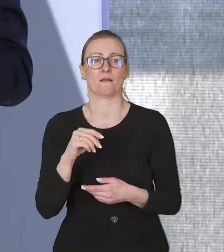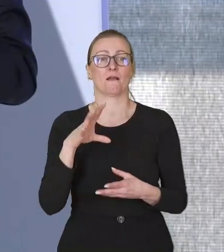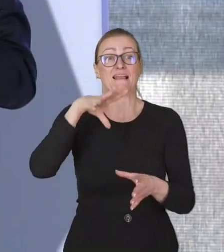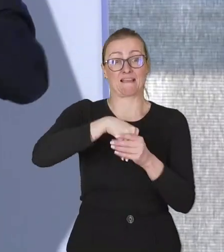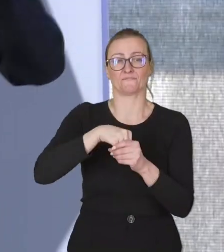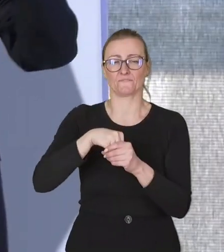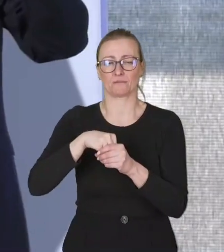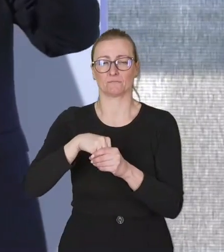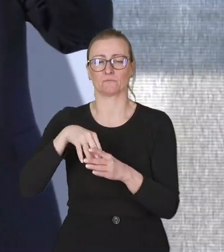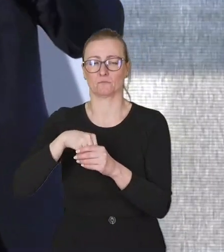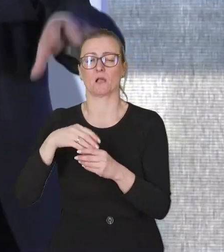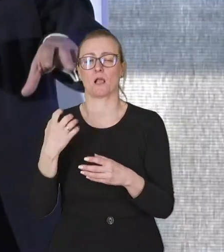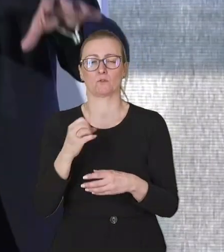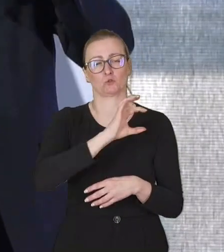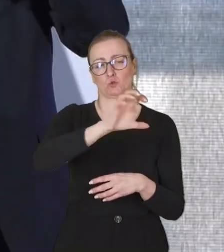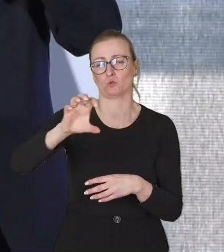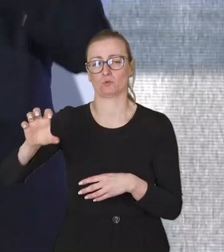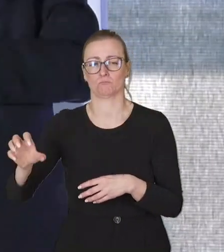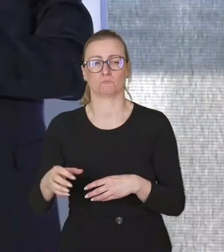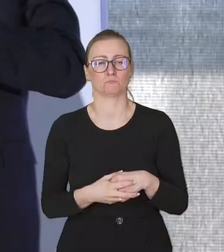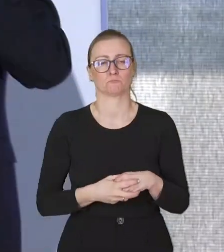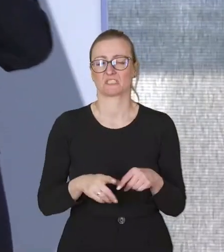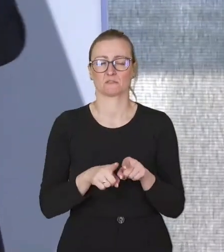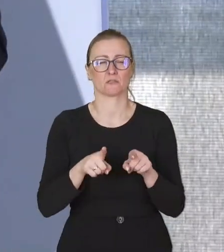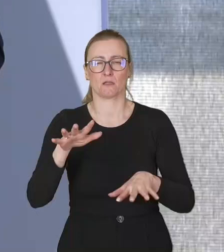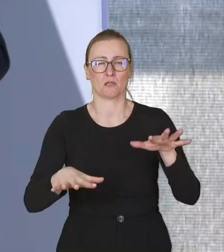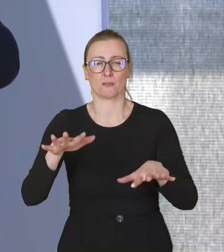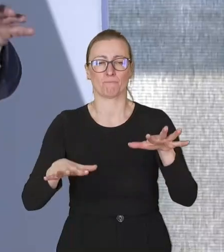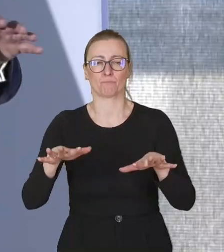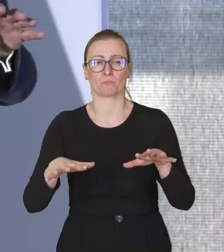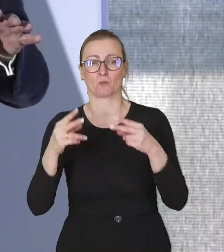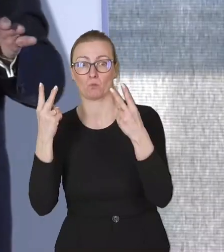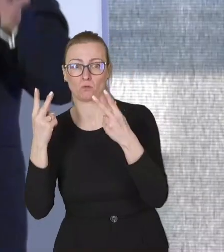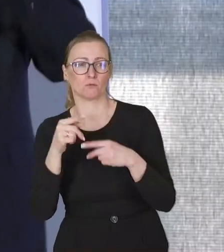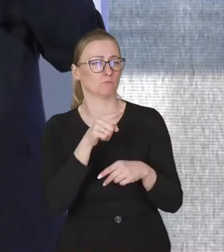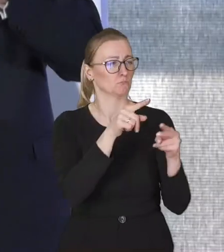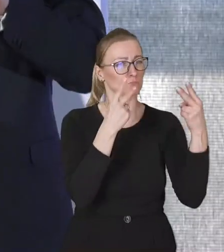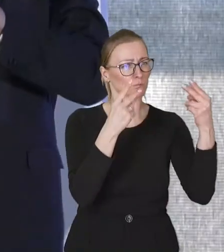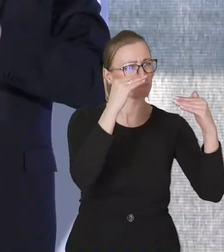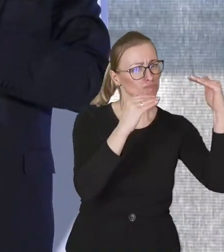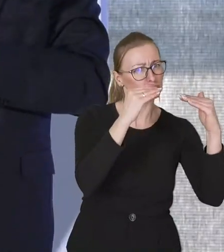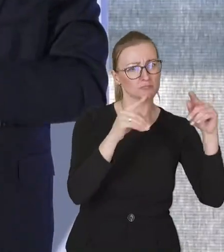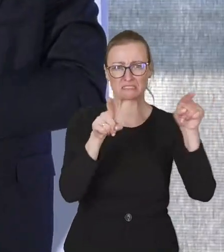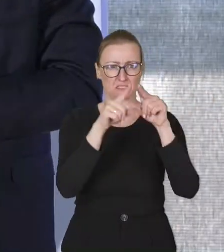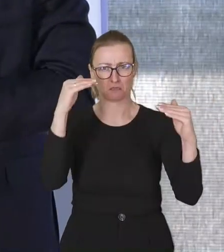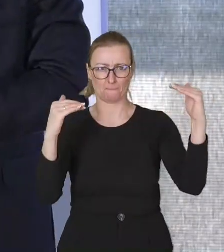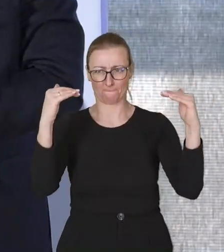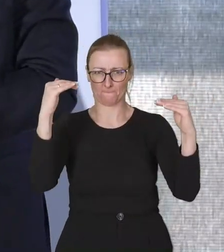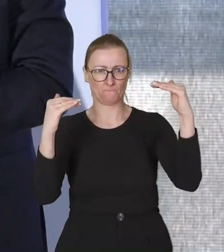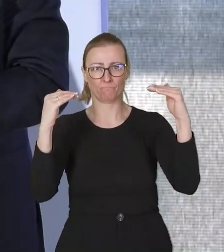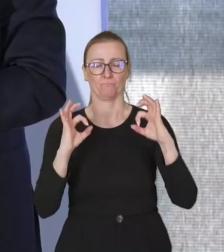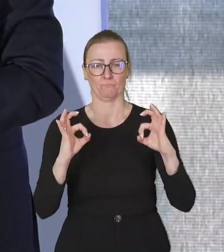similar priorities or in priorities which in principle should match to each other from the regional perspective